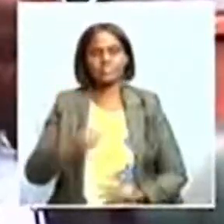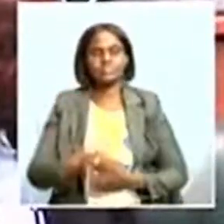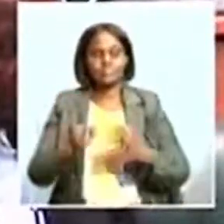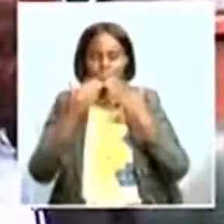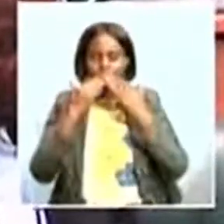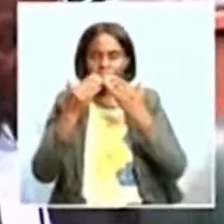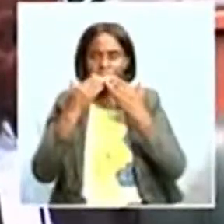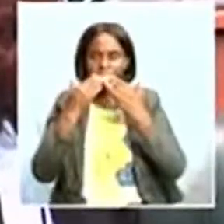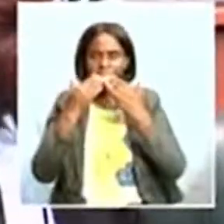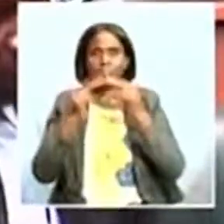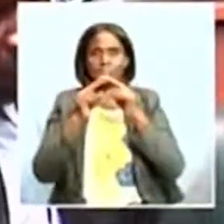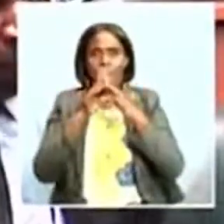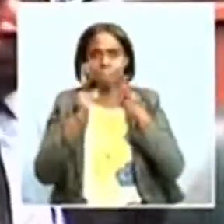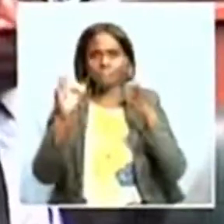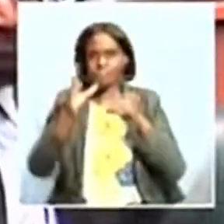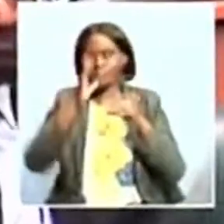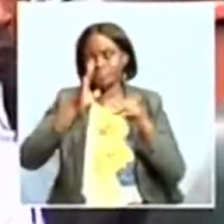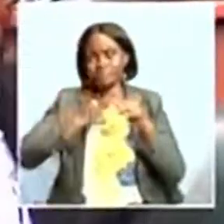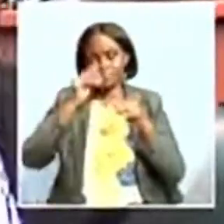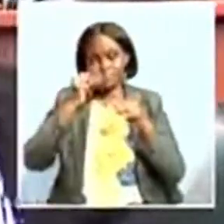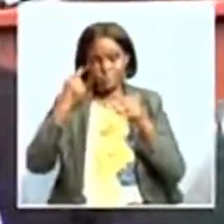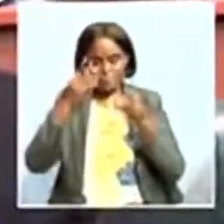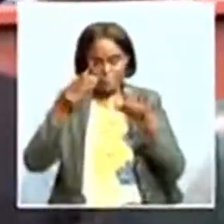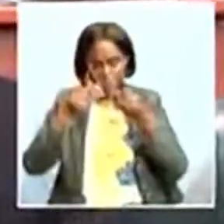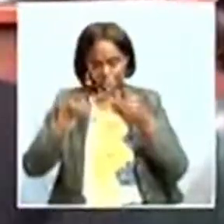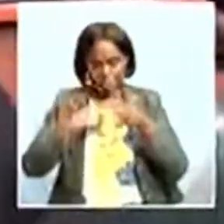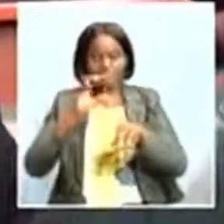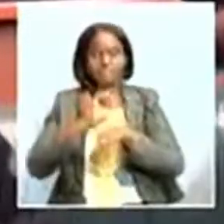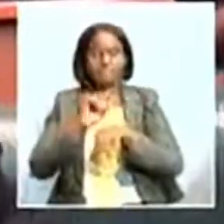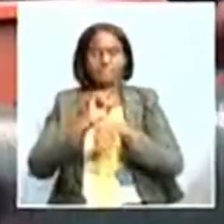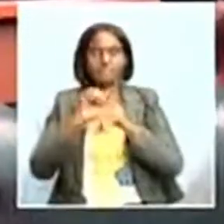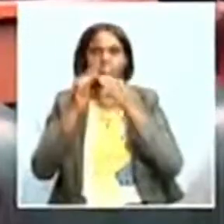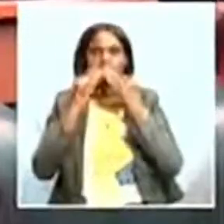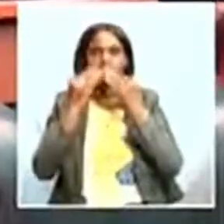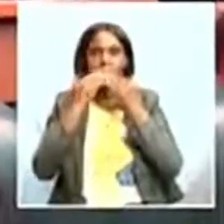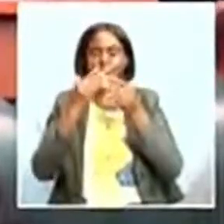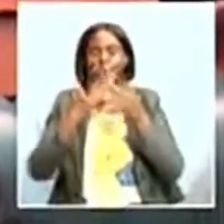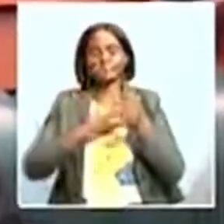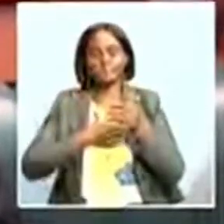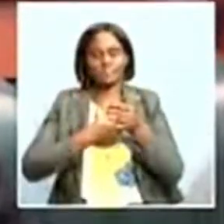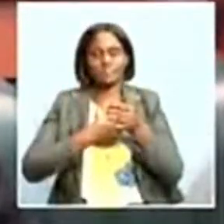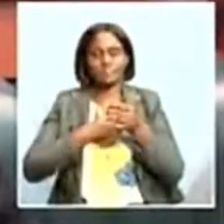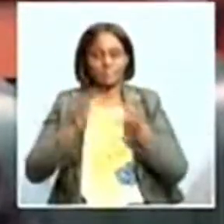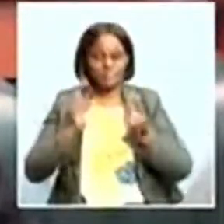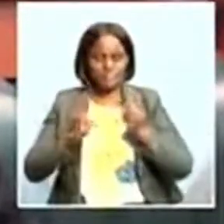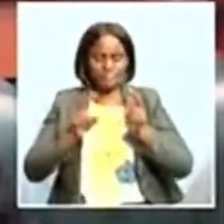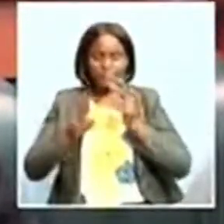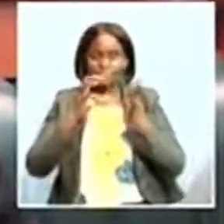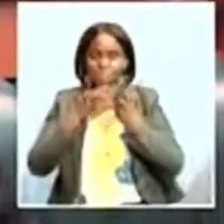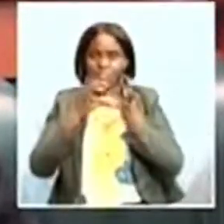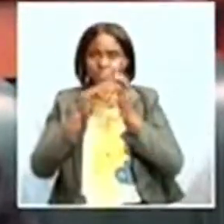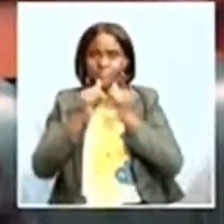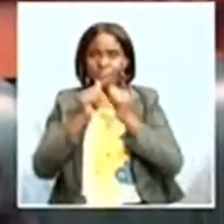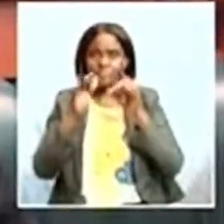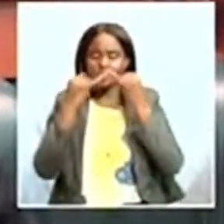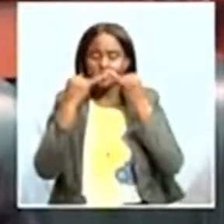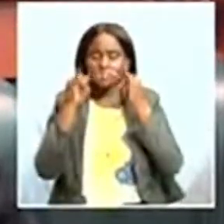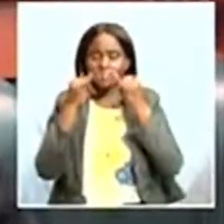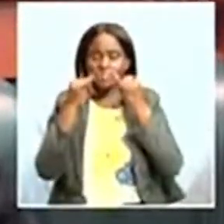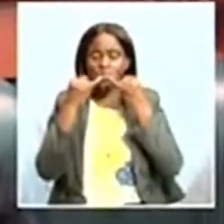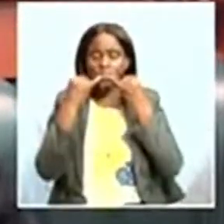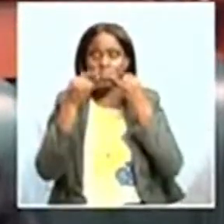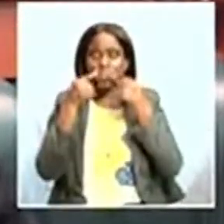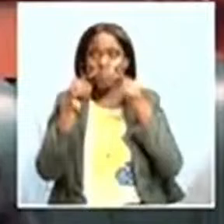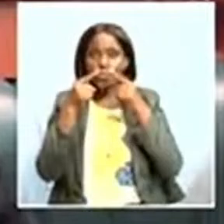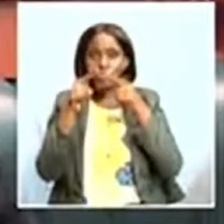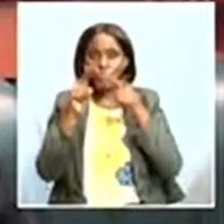Thank you, Madam Speaker, for giving me this opportunity. My urgent matter without notice,